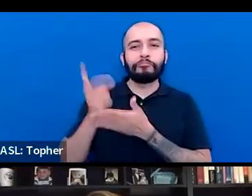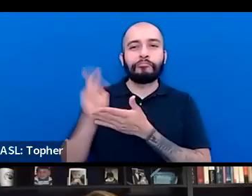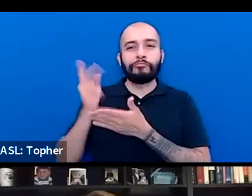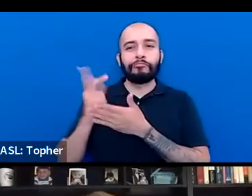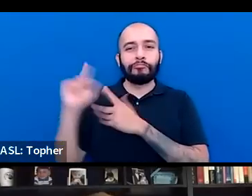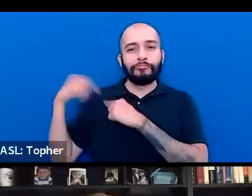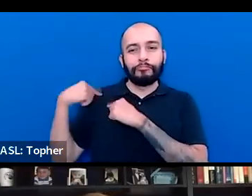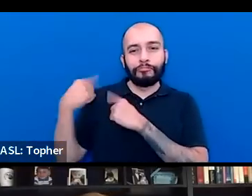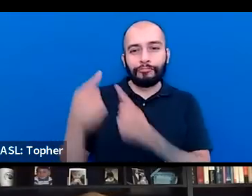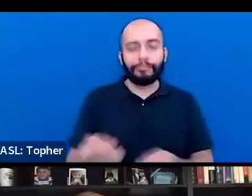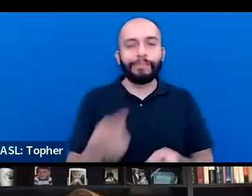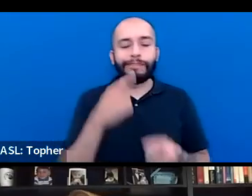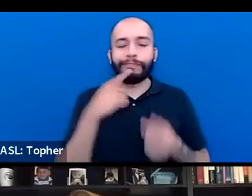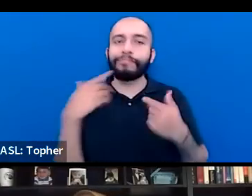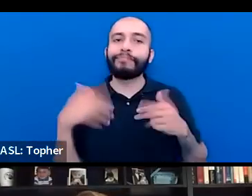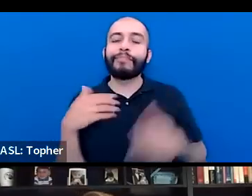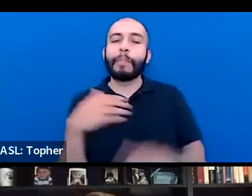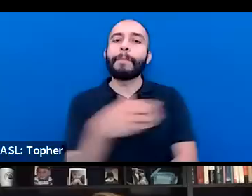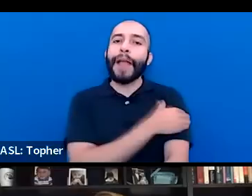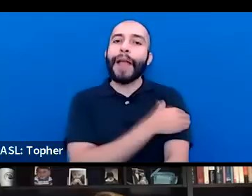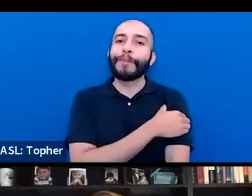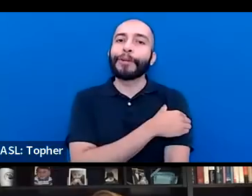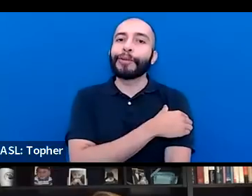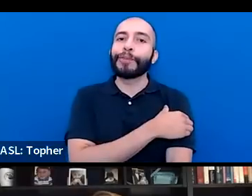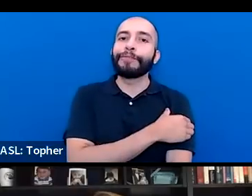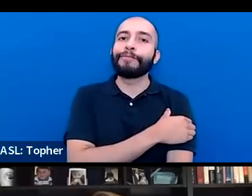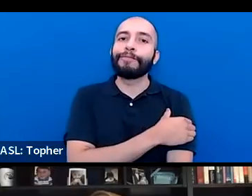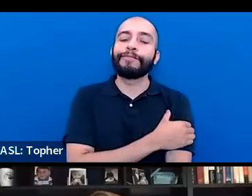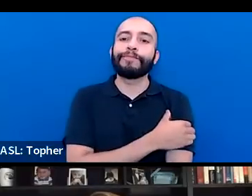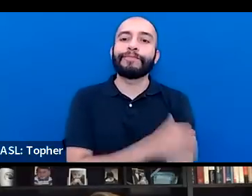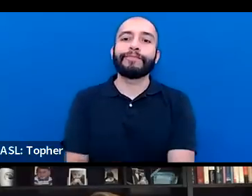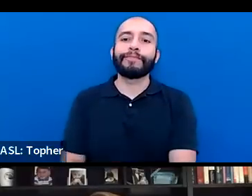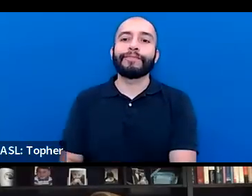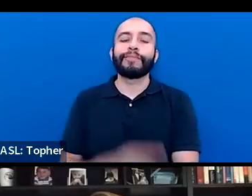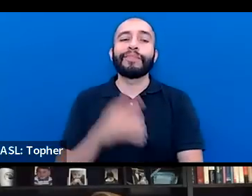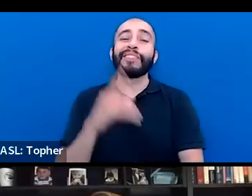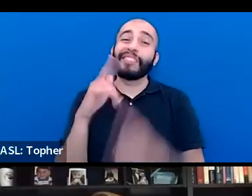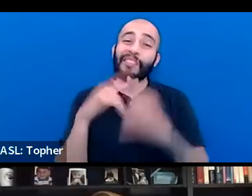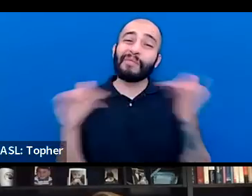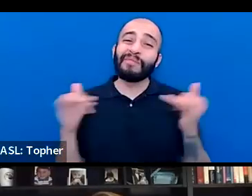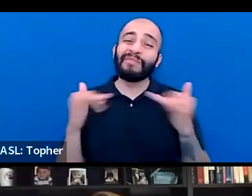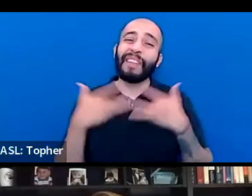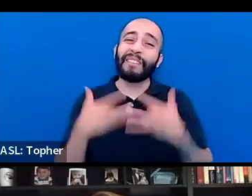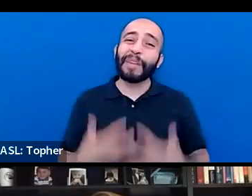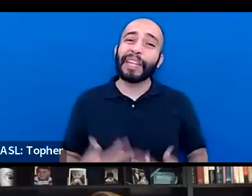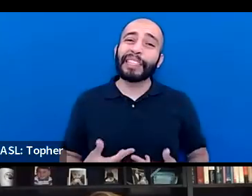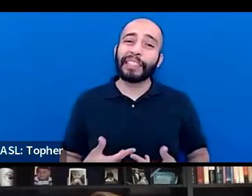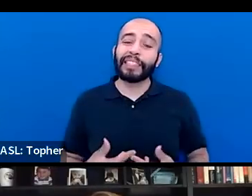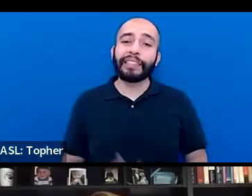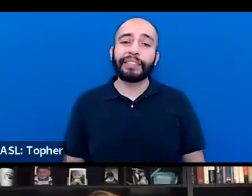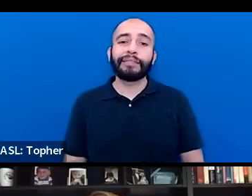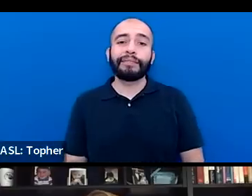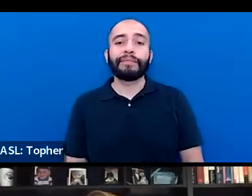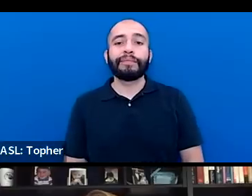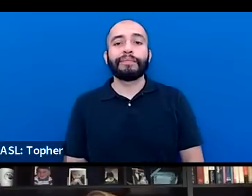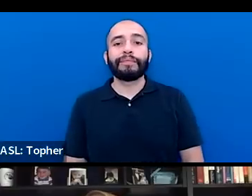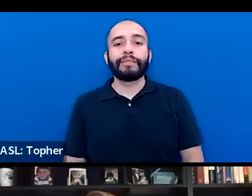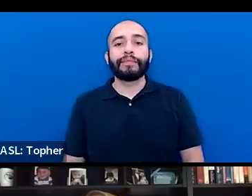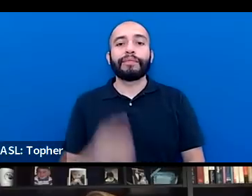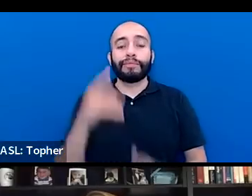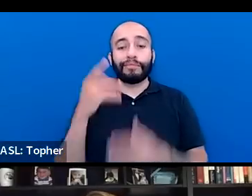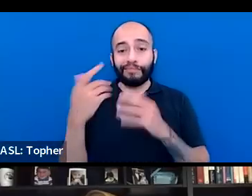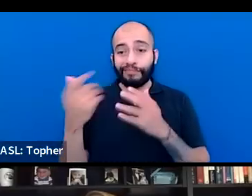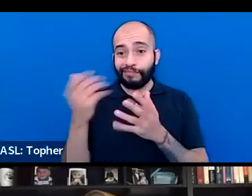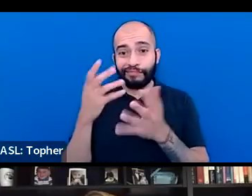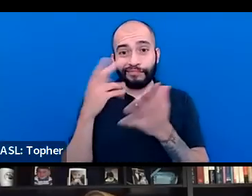also devastating. You know, when you get these emails asking about unionizing, it's because something horrible happened. We